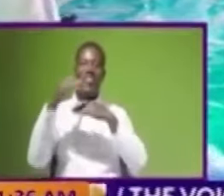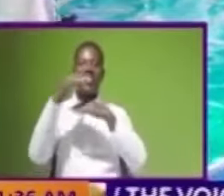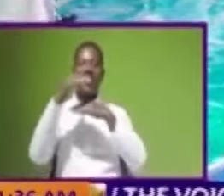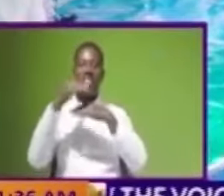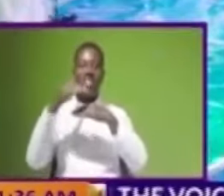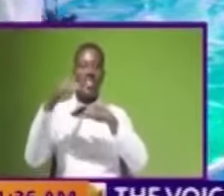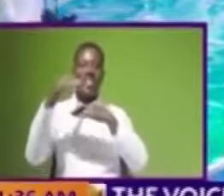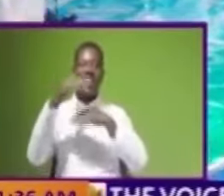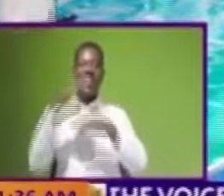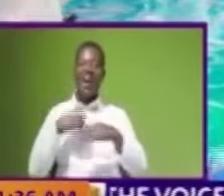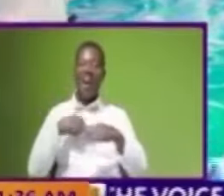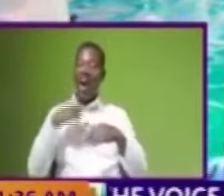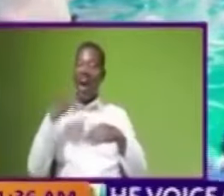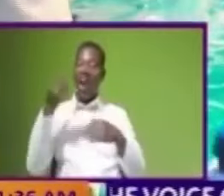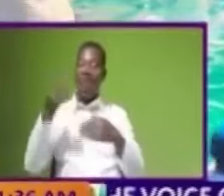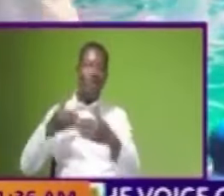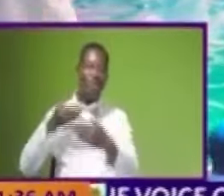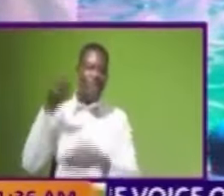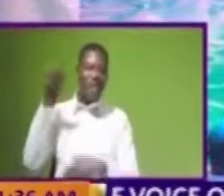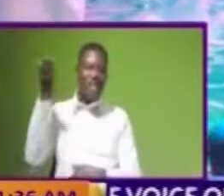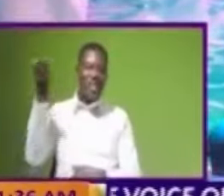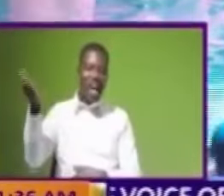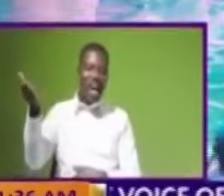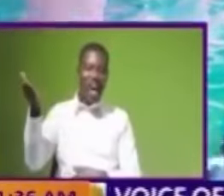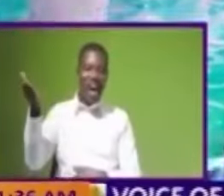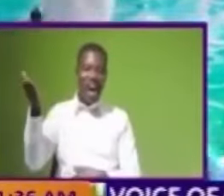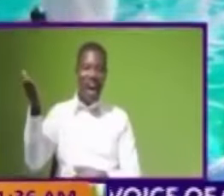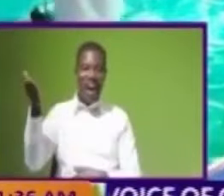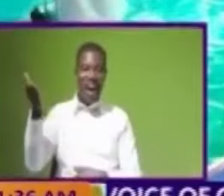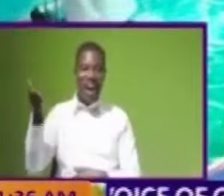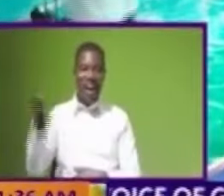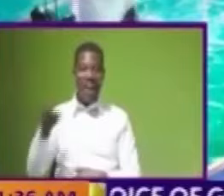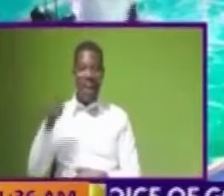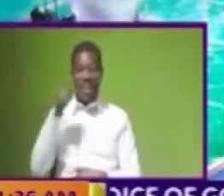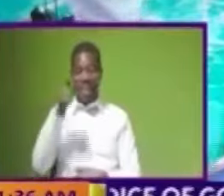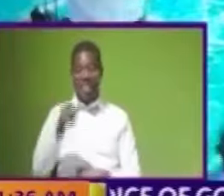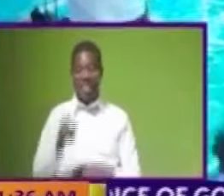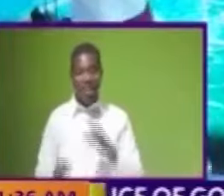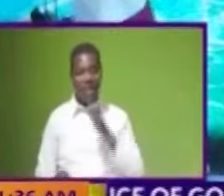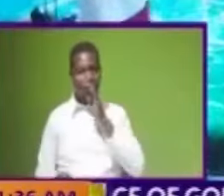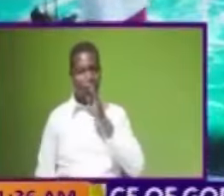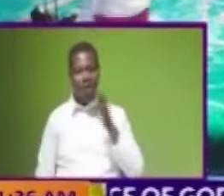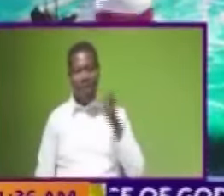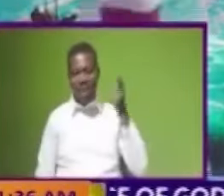dear may. No, I don't quite yes.